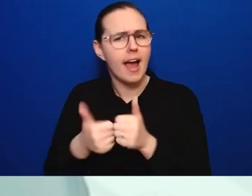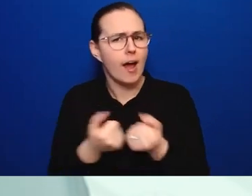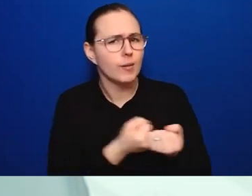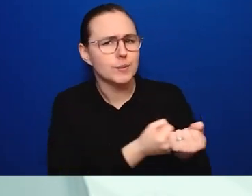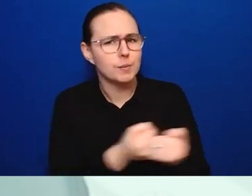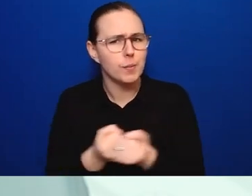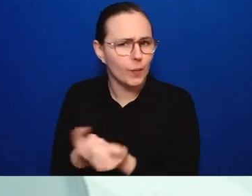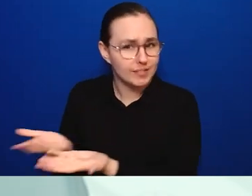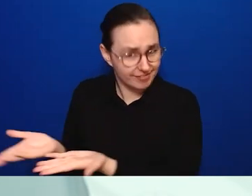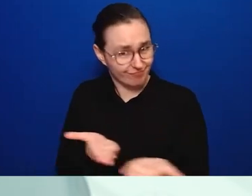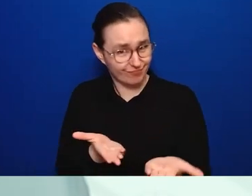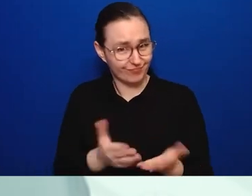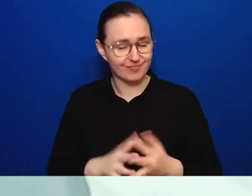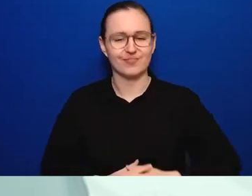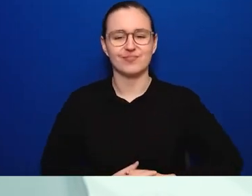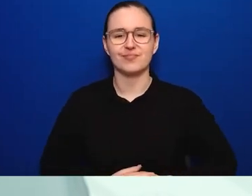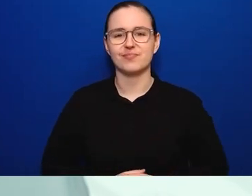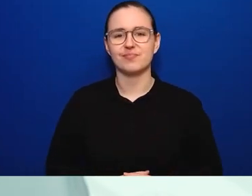Thank you, Ministers.